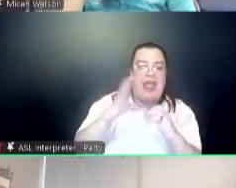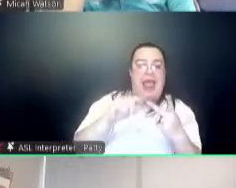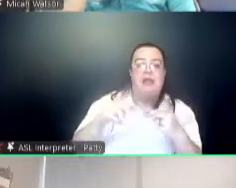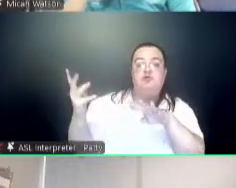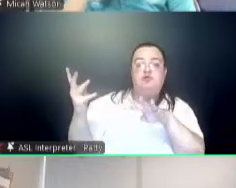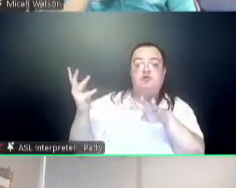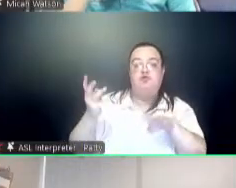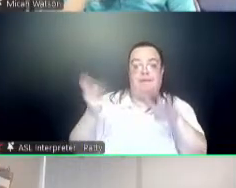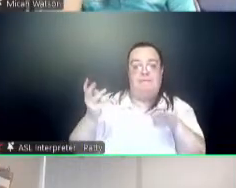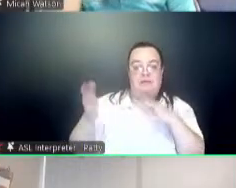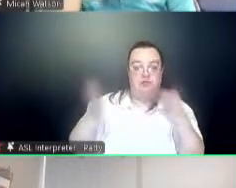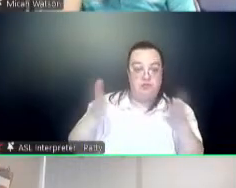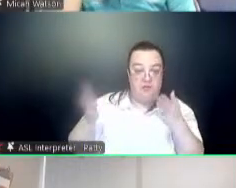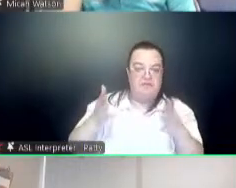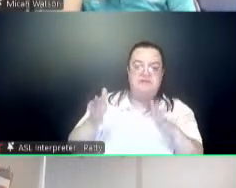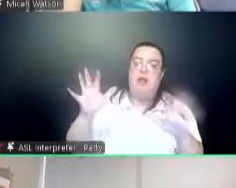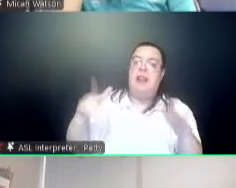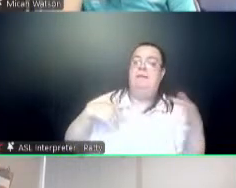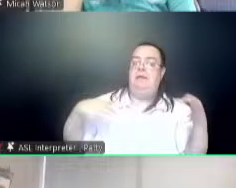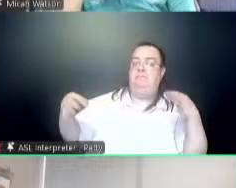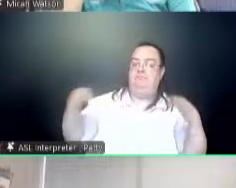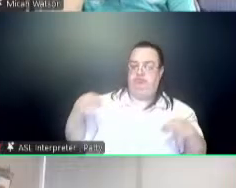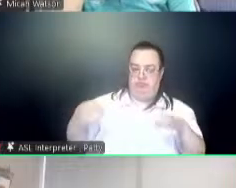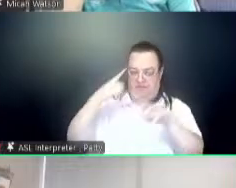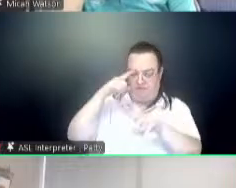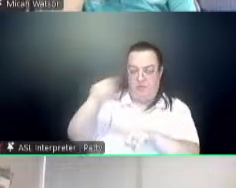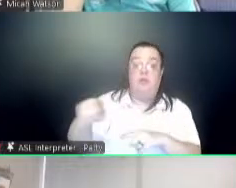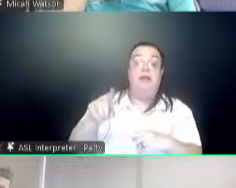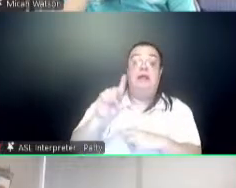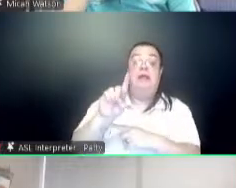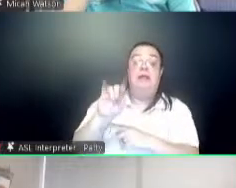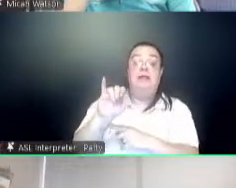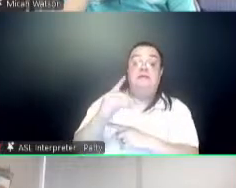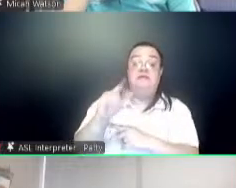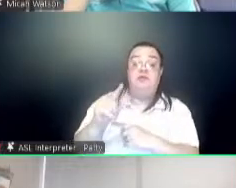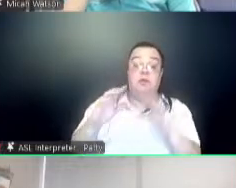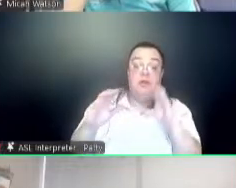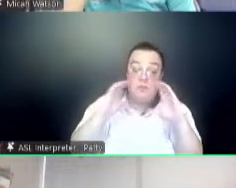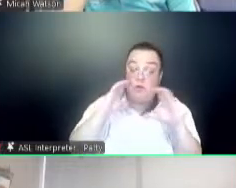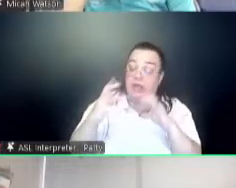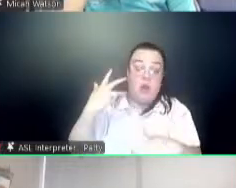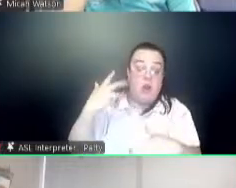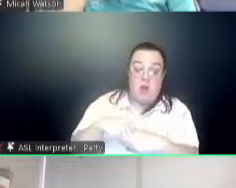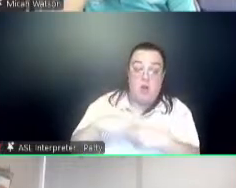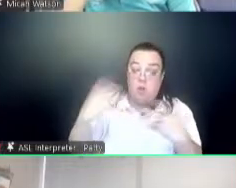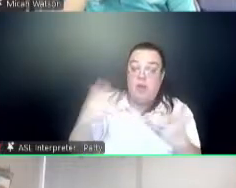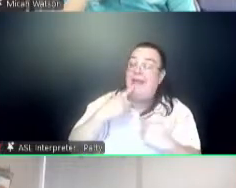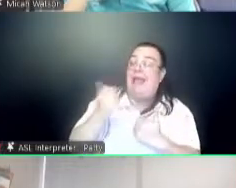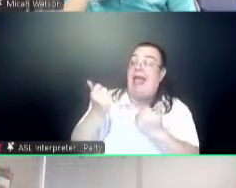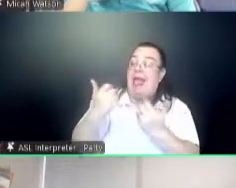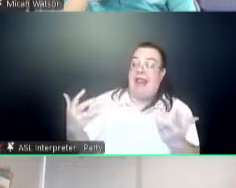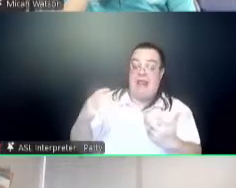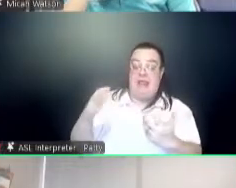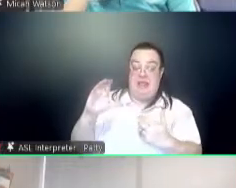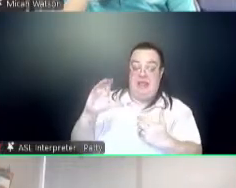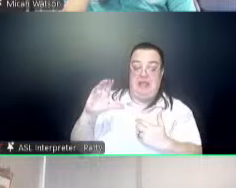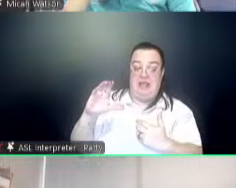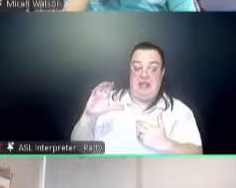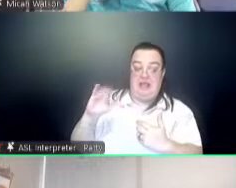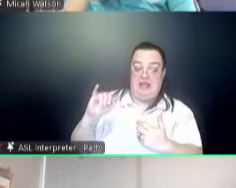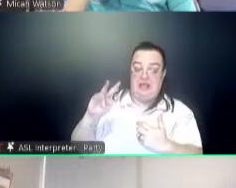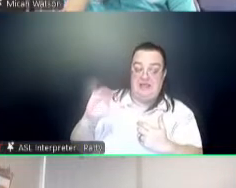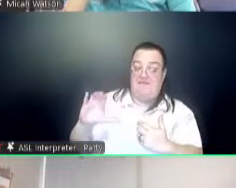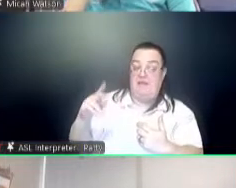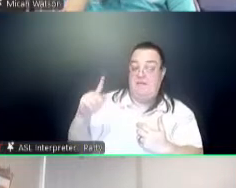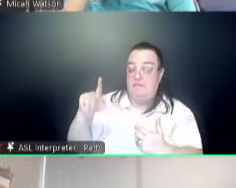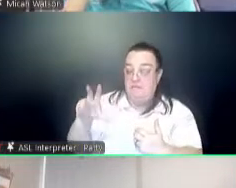let me break down each line for you. The digital communications entails anything Civic Plus. Civic Plus,